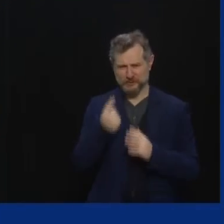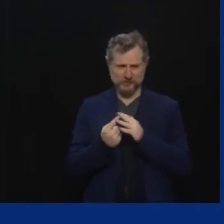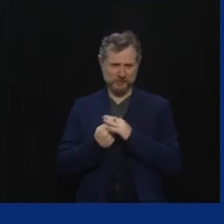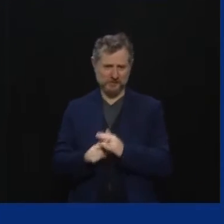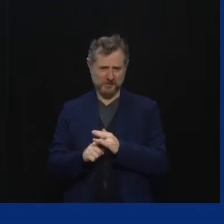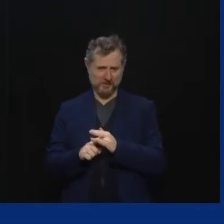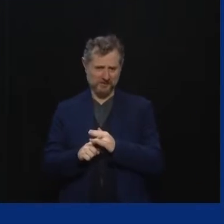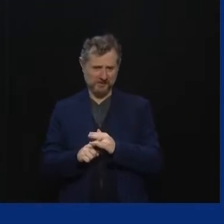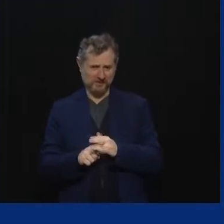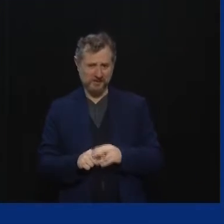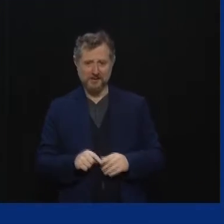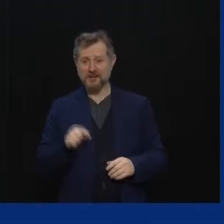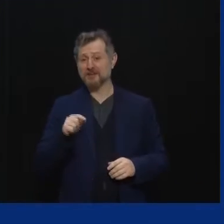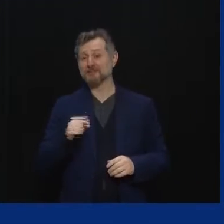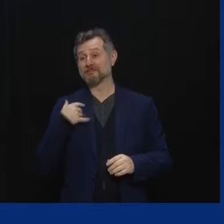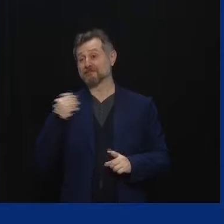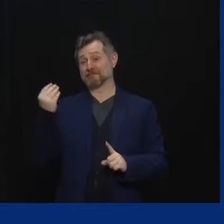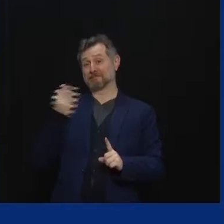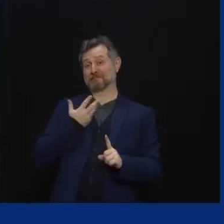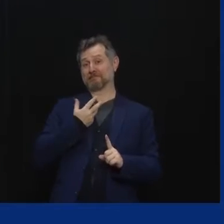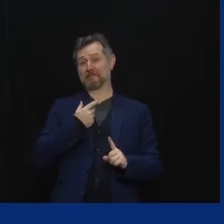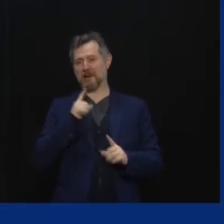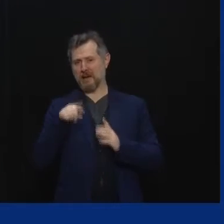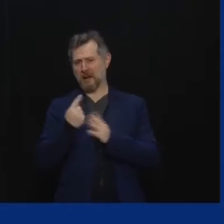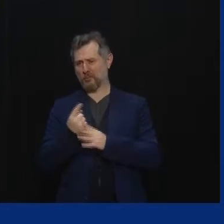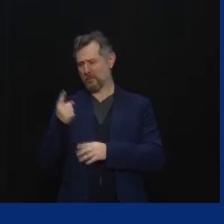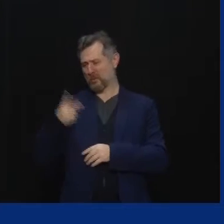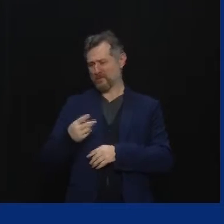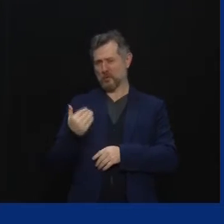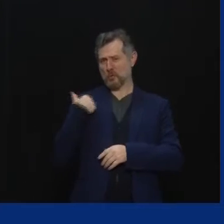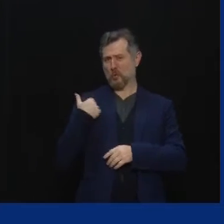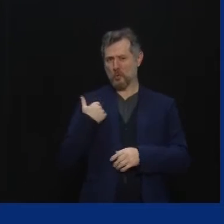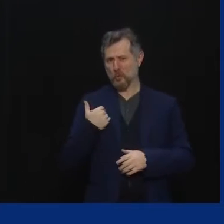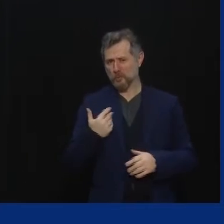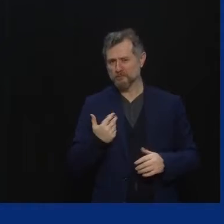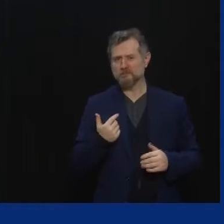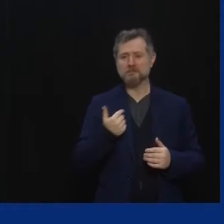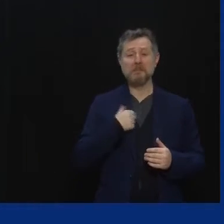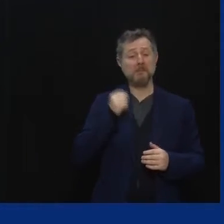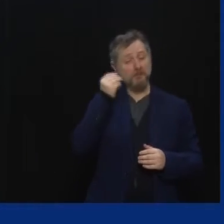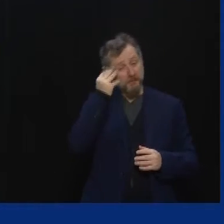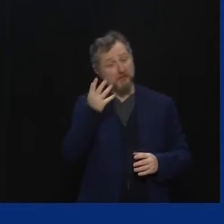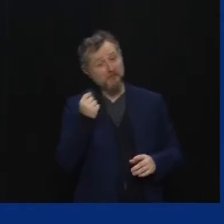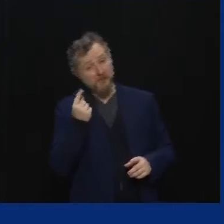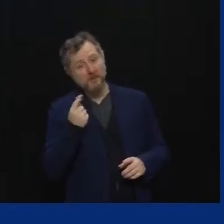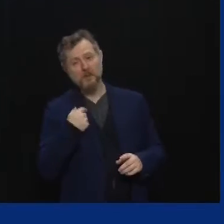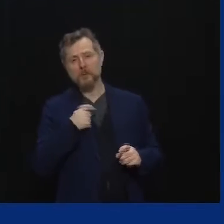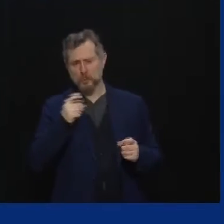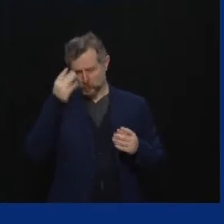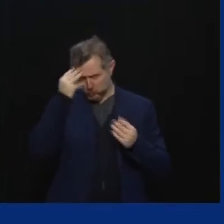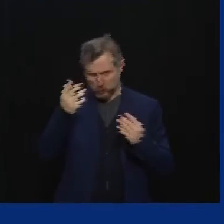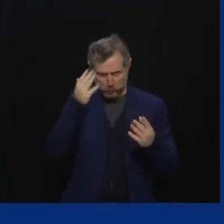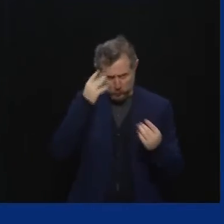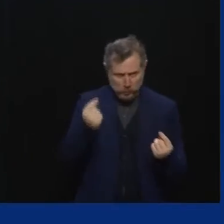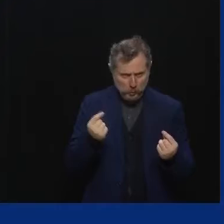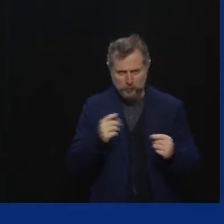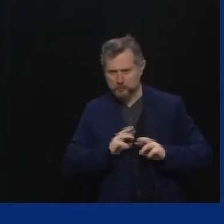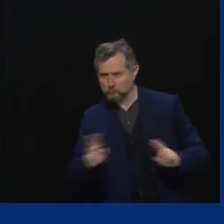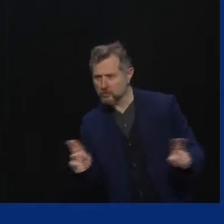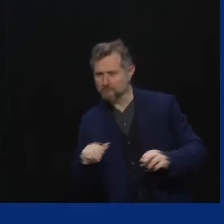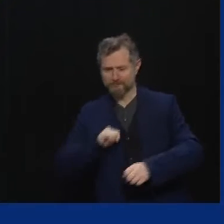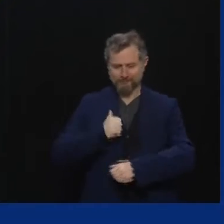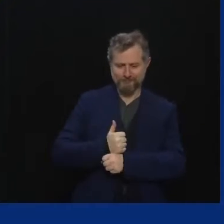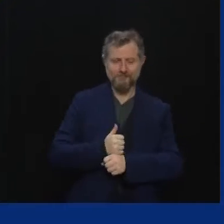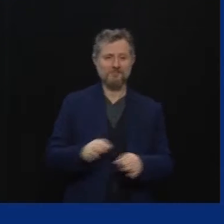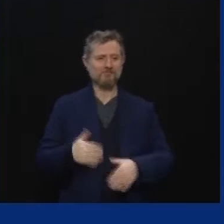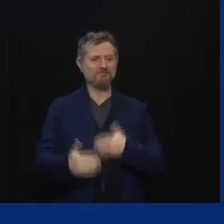probably information that's about an hour and a half old. So, but we know what to do. We have the tools in place to do that. Yes. Dr. Bassett, what